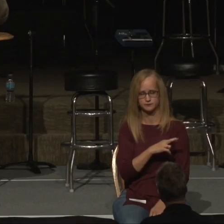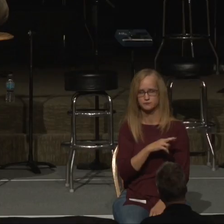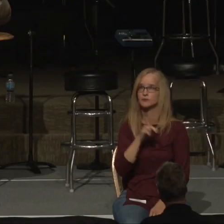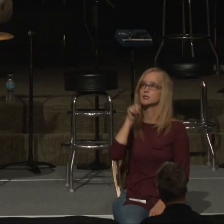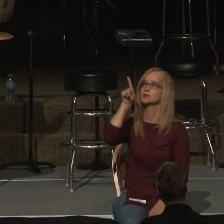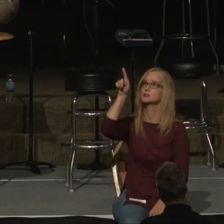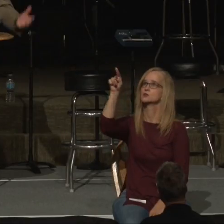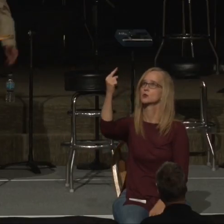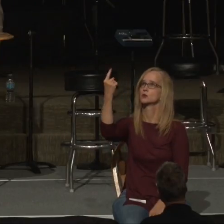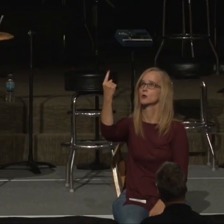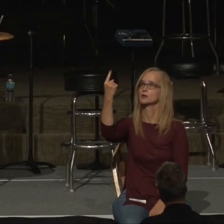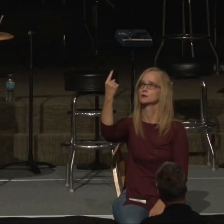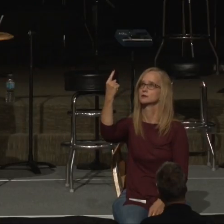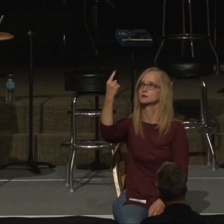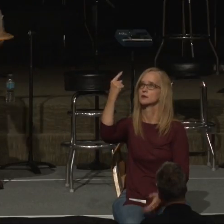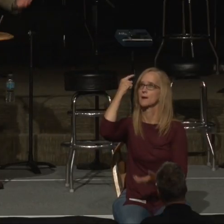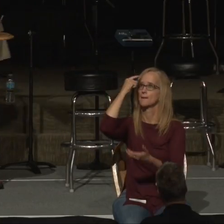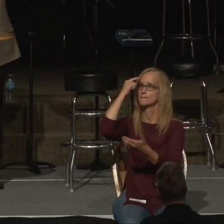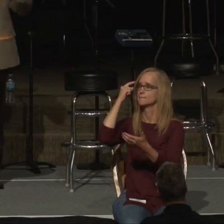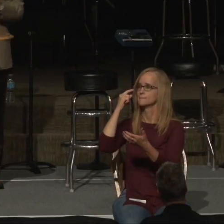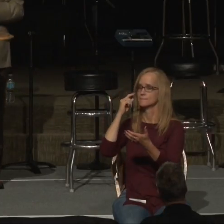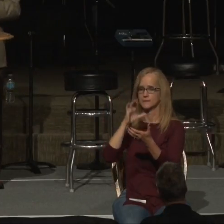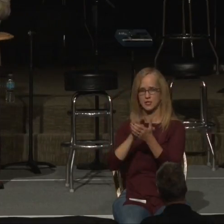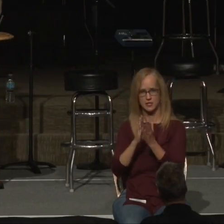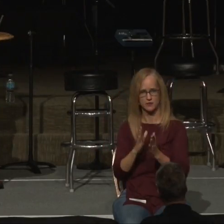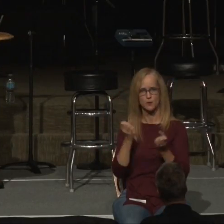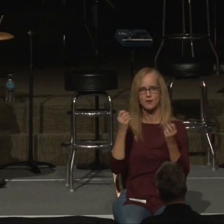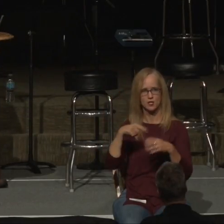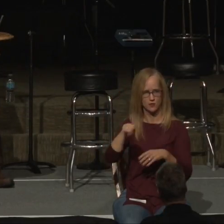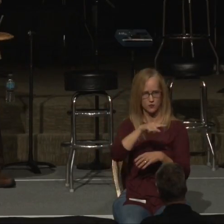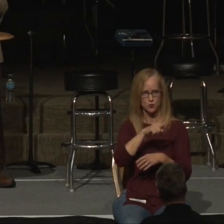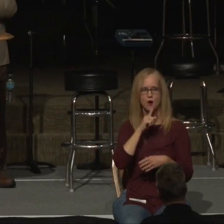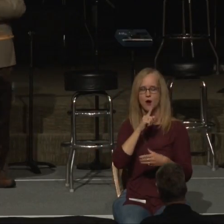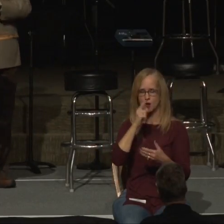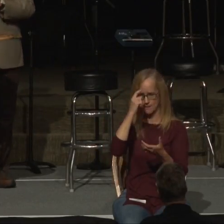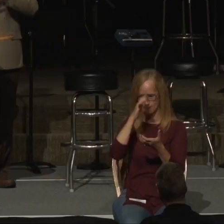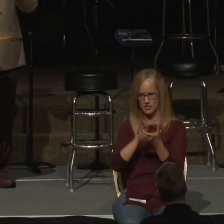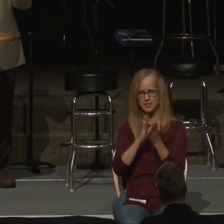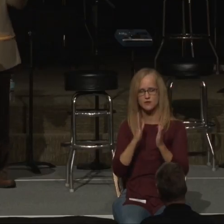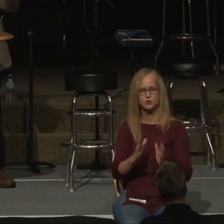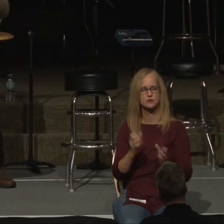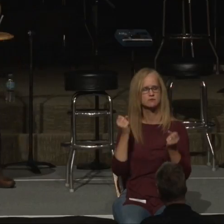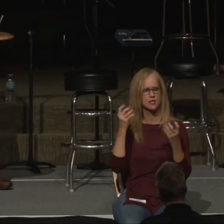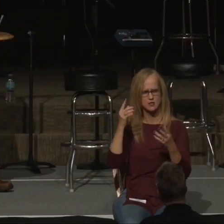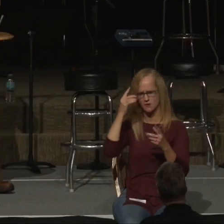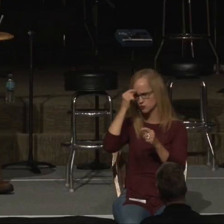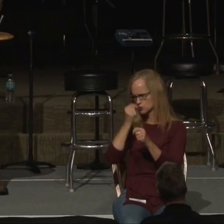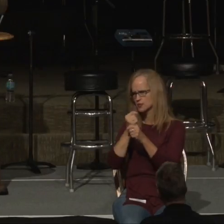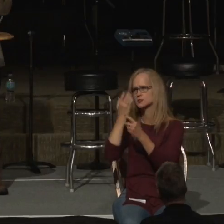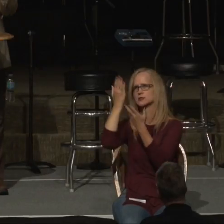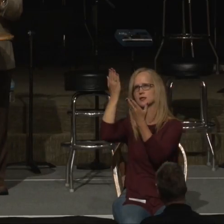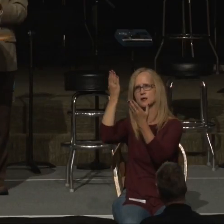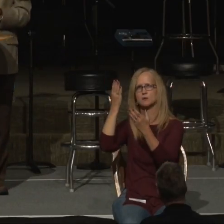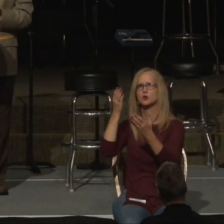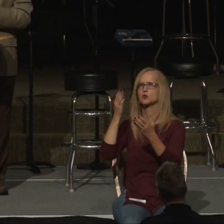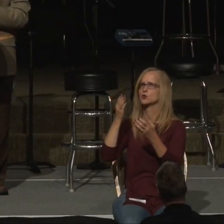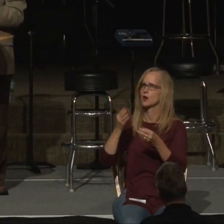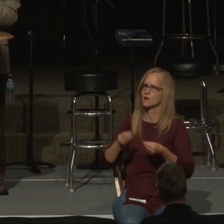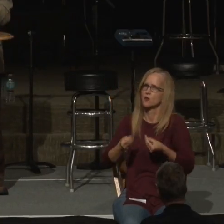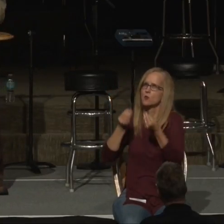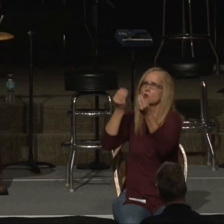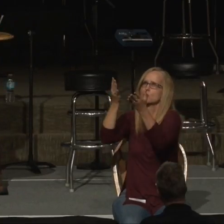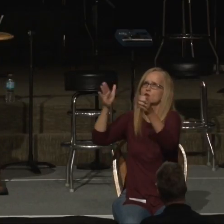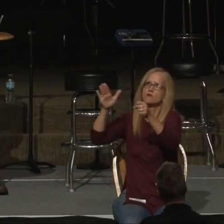He's the only one. Believer, many of you are already believers. Many of you have trusted in Jesus. Many of you have looked to Him. You have placed the full weight